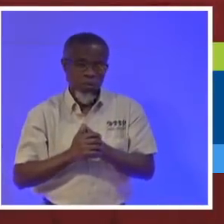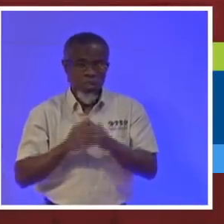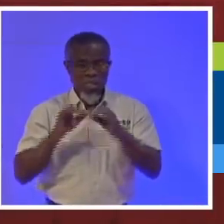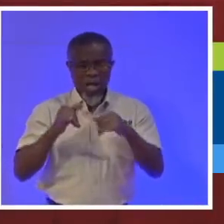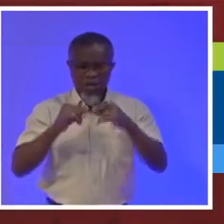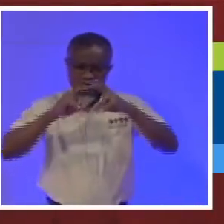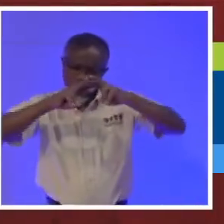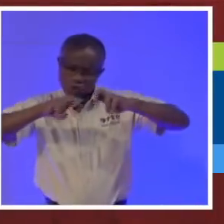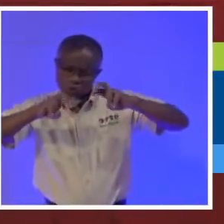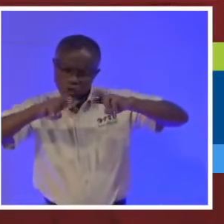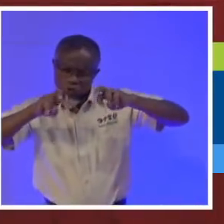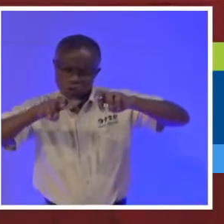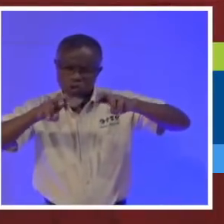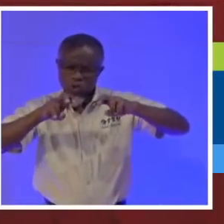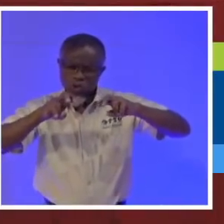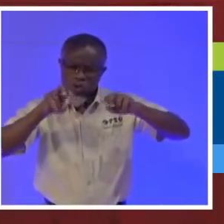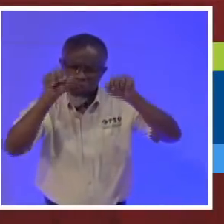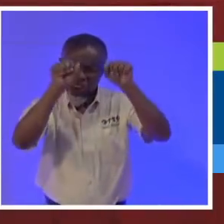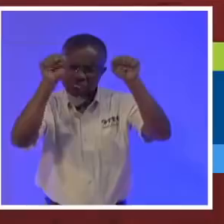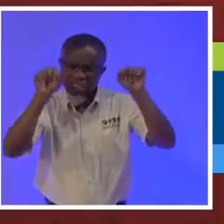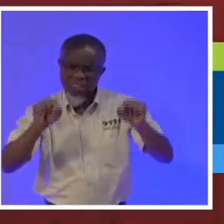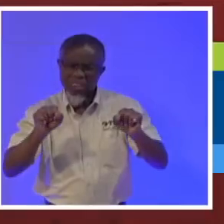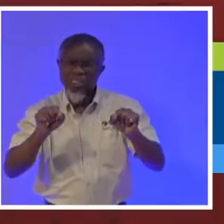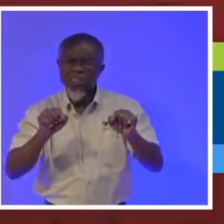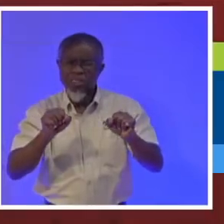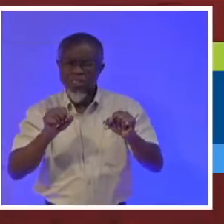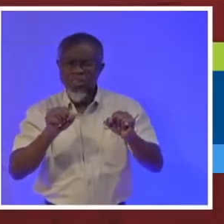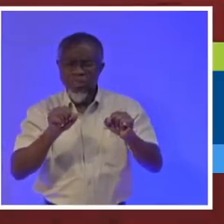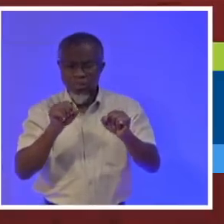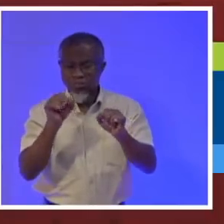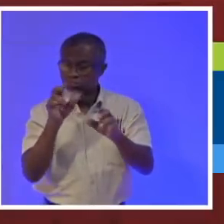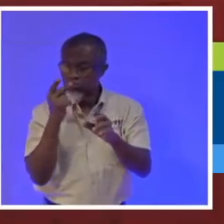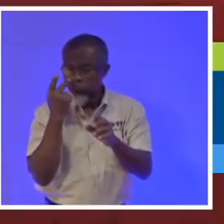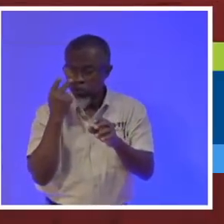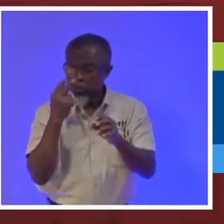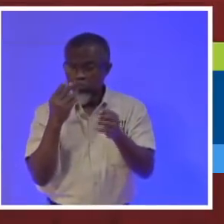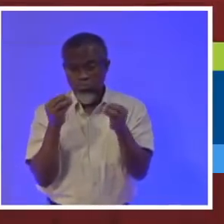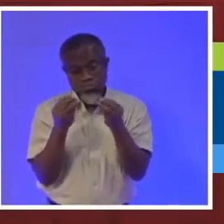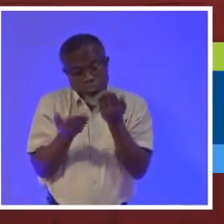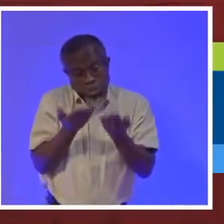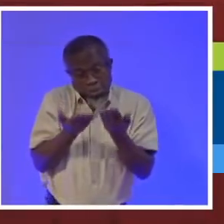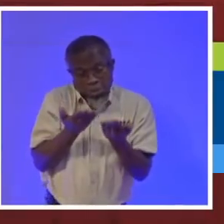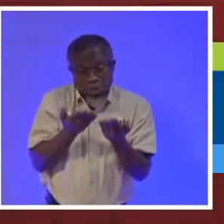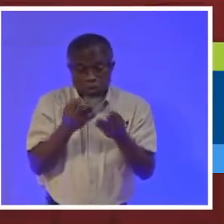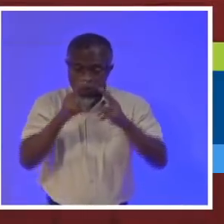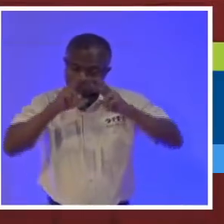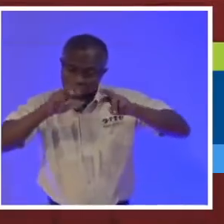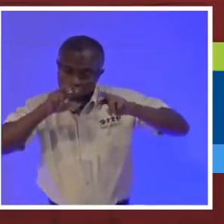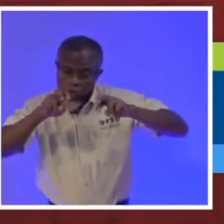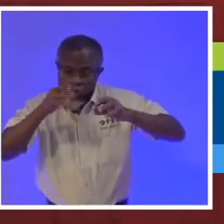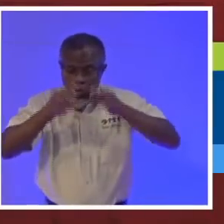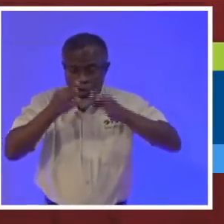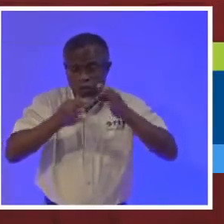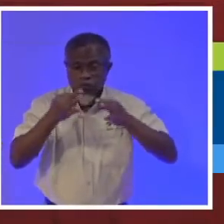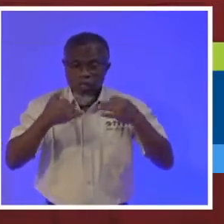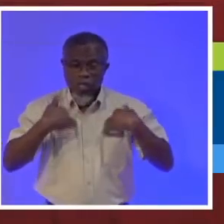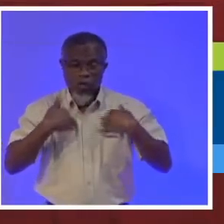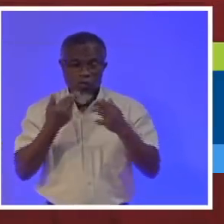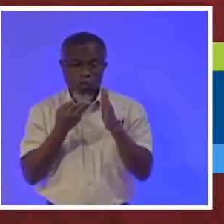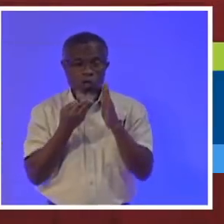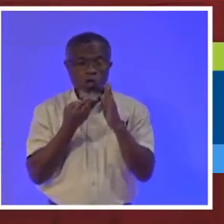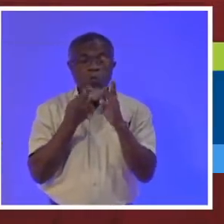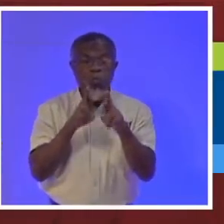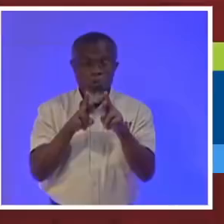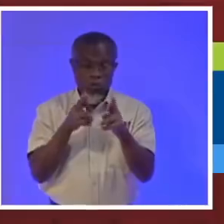of cases? Because the media does get a lot more reports, and people are not always willing to come forward, as these three other young people were, and